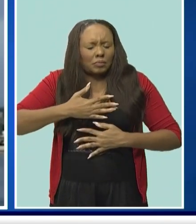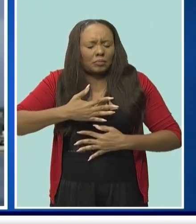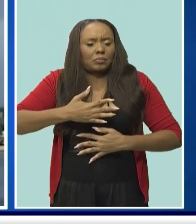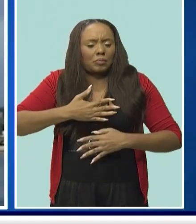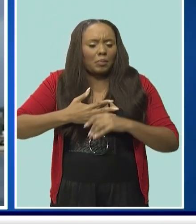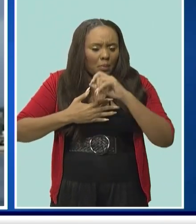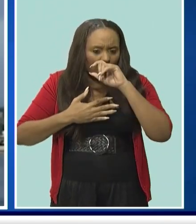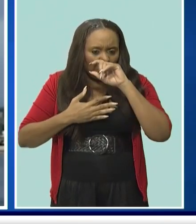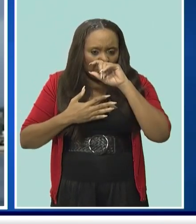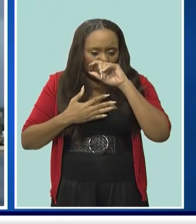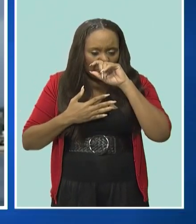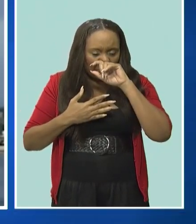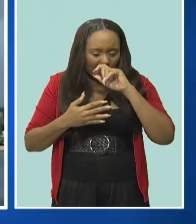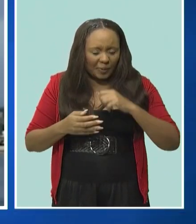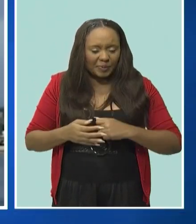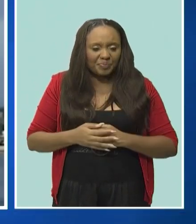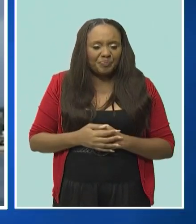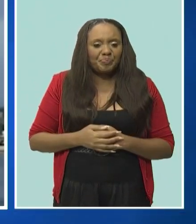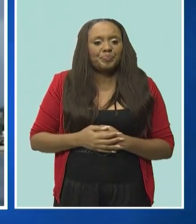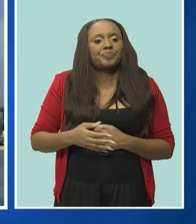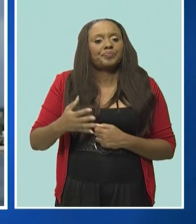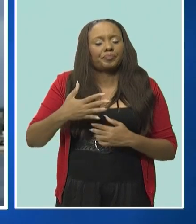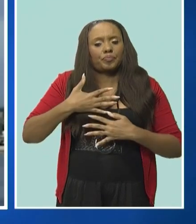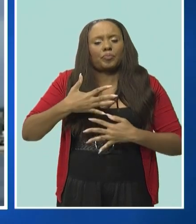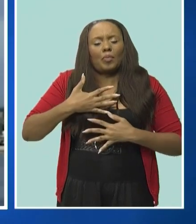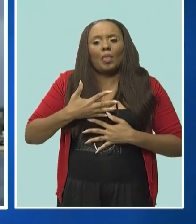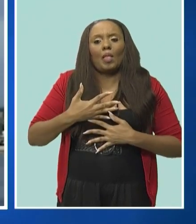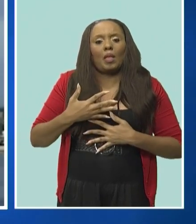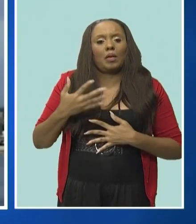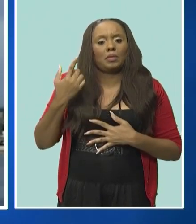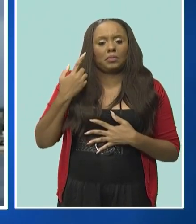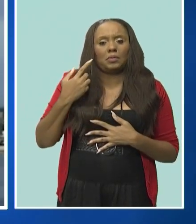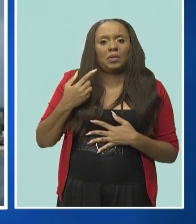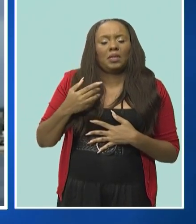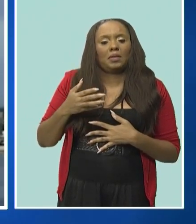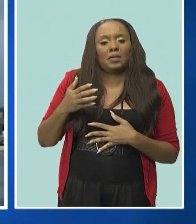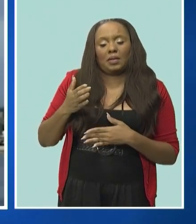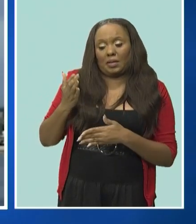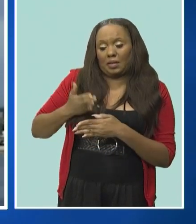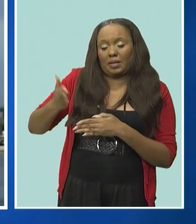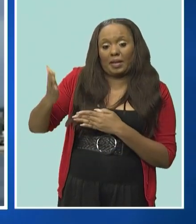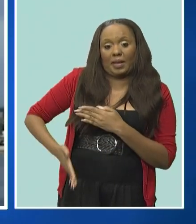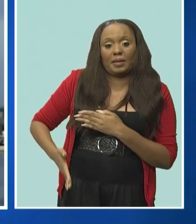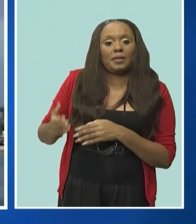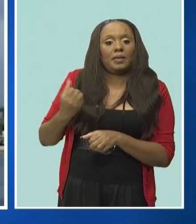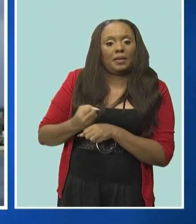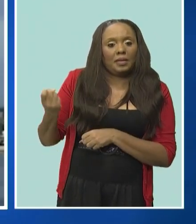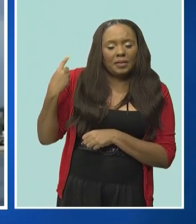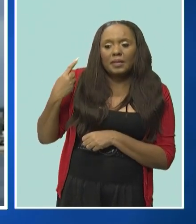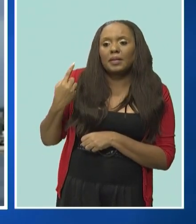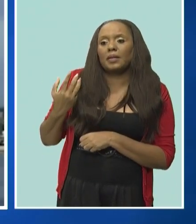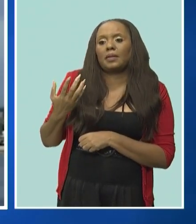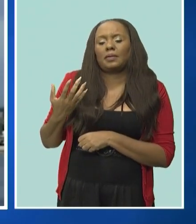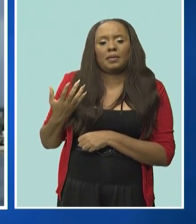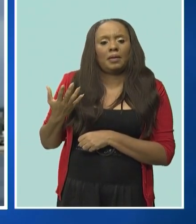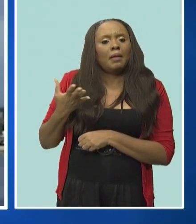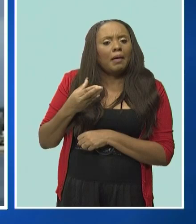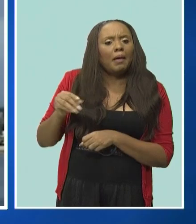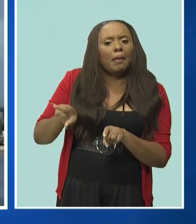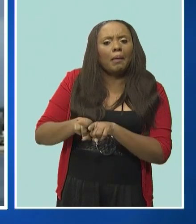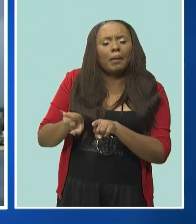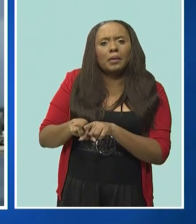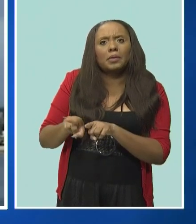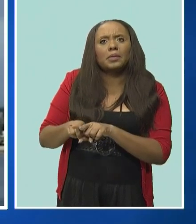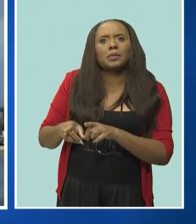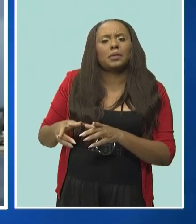causing issues towards the latter half of 2022, and especially in the